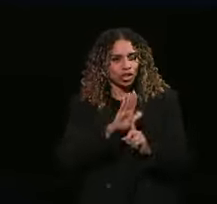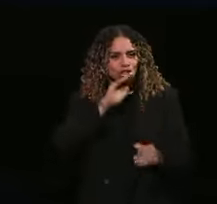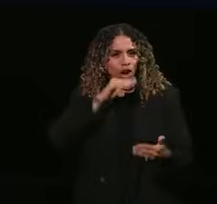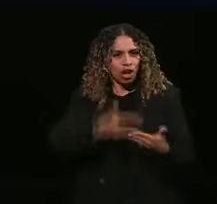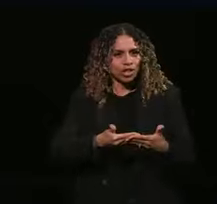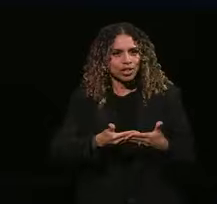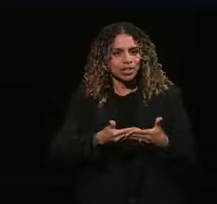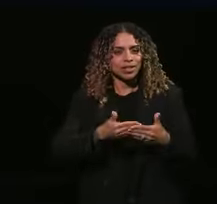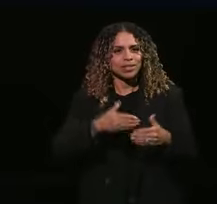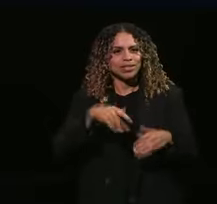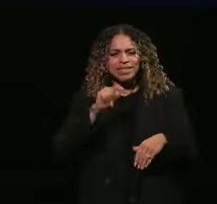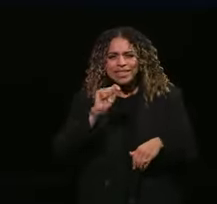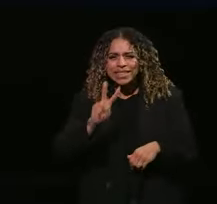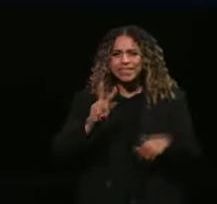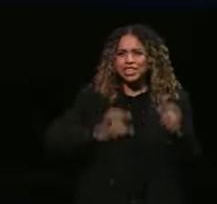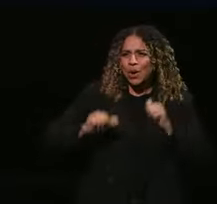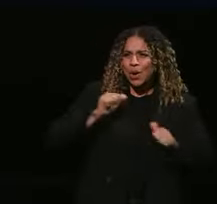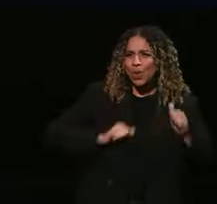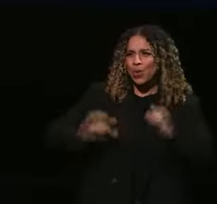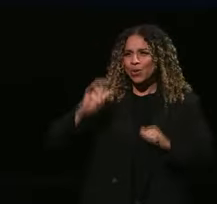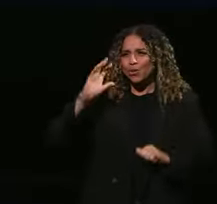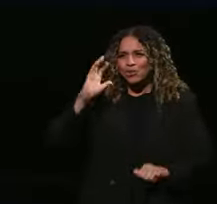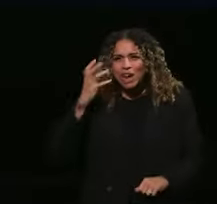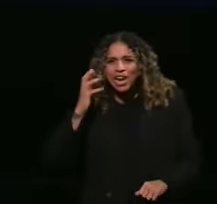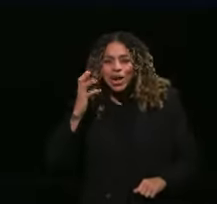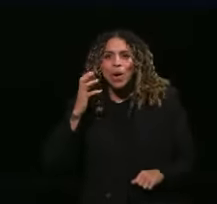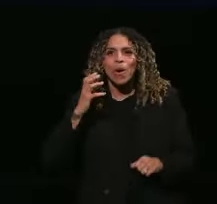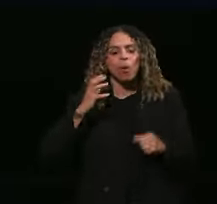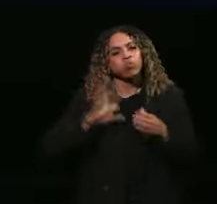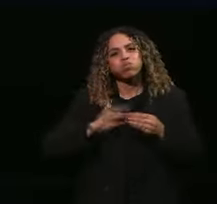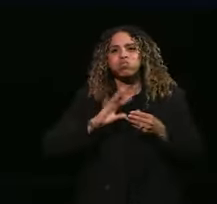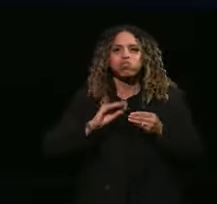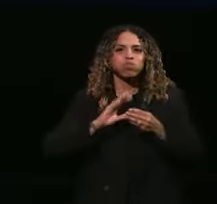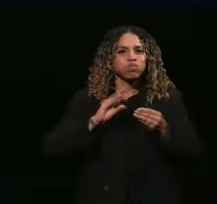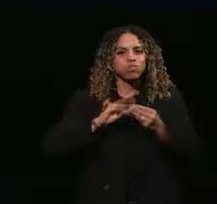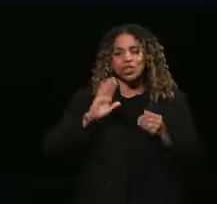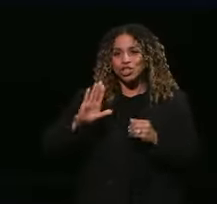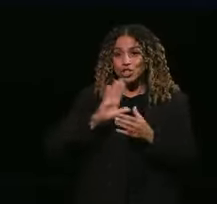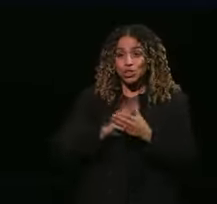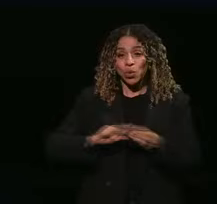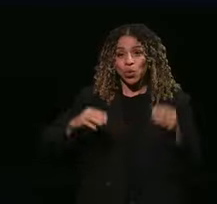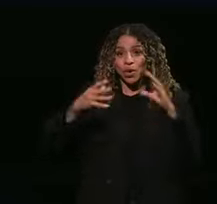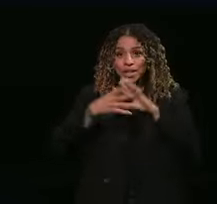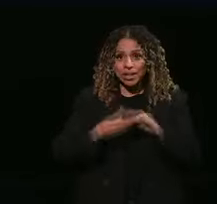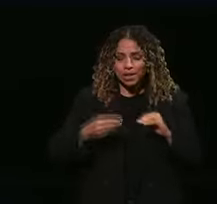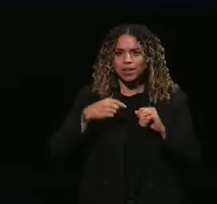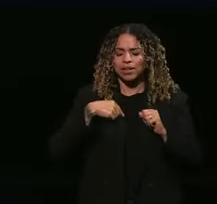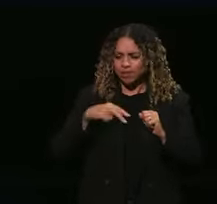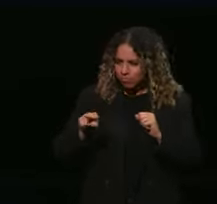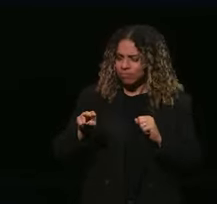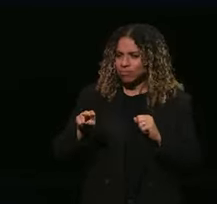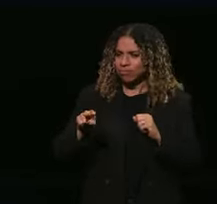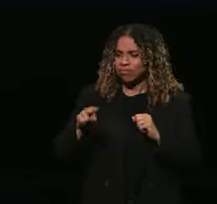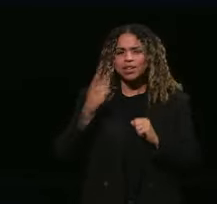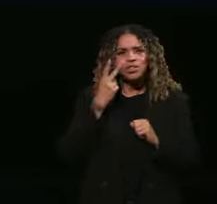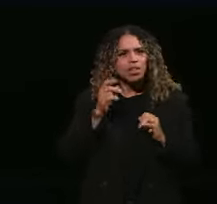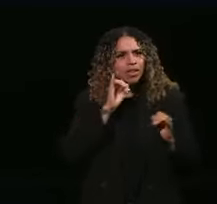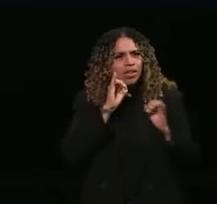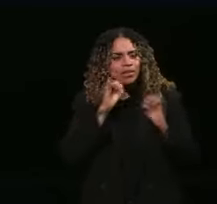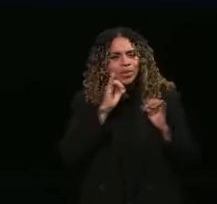the TV shows, radio, talking about it. And I heard an interview and I was